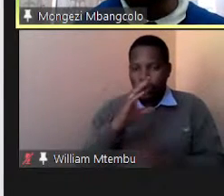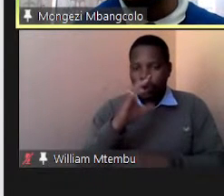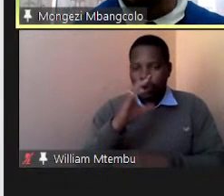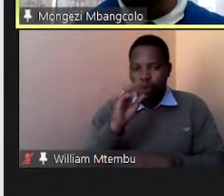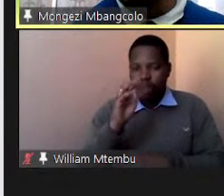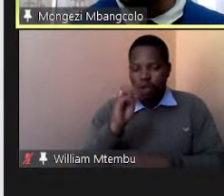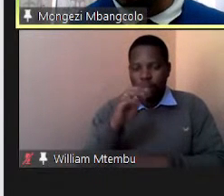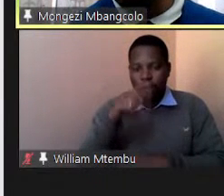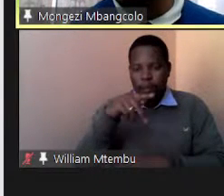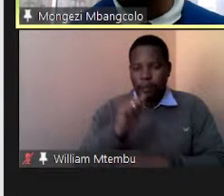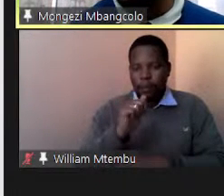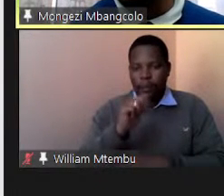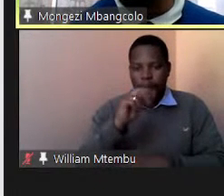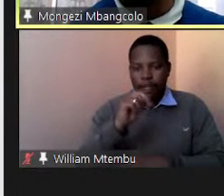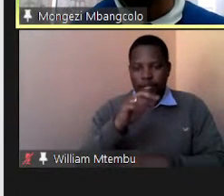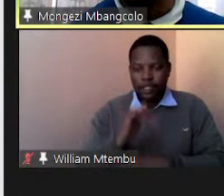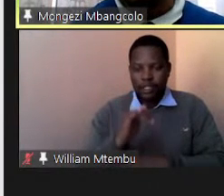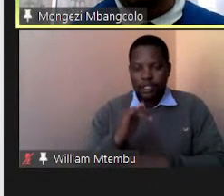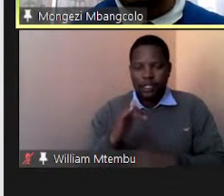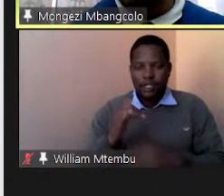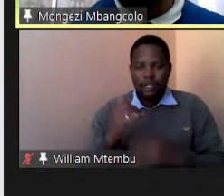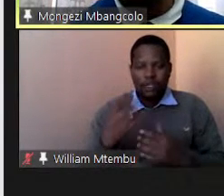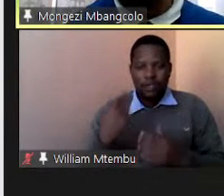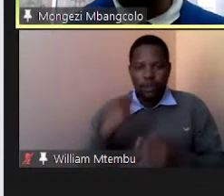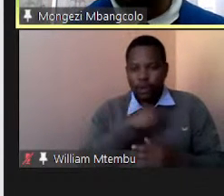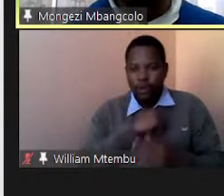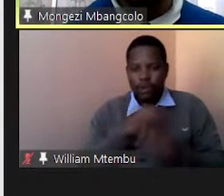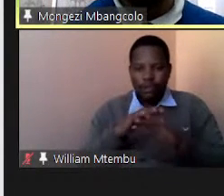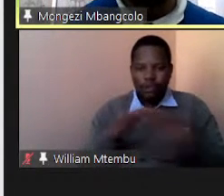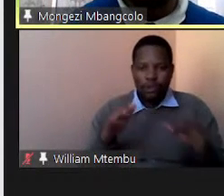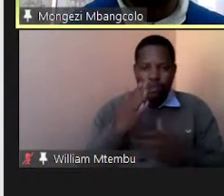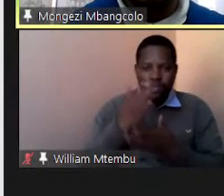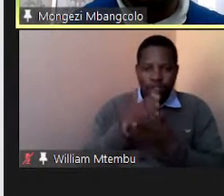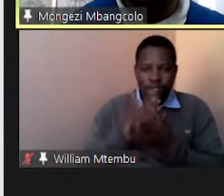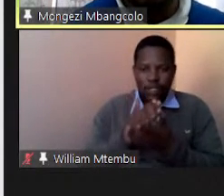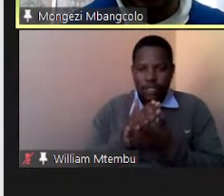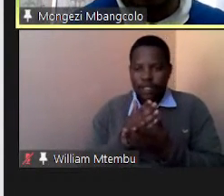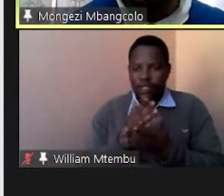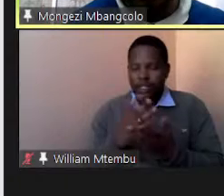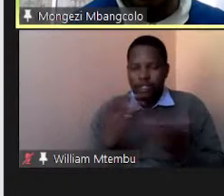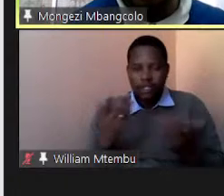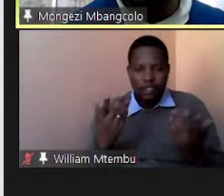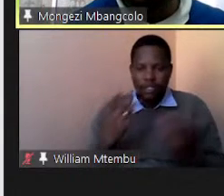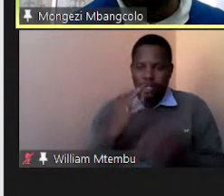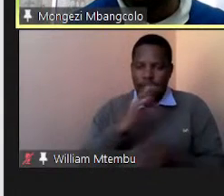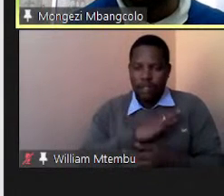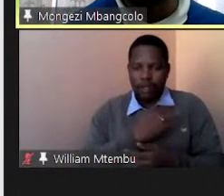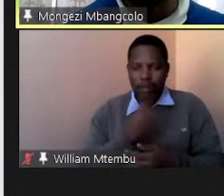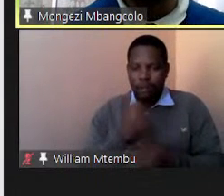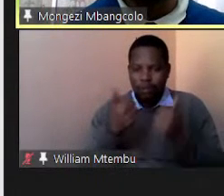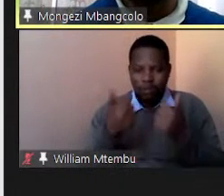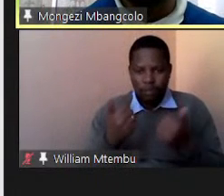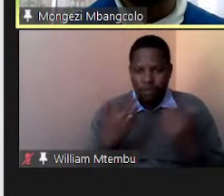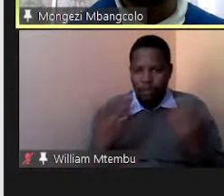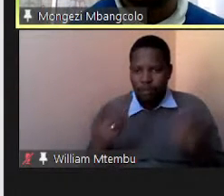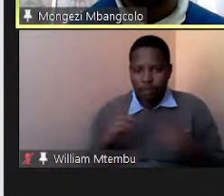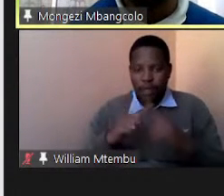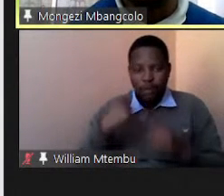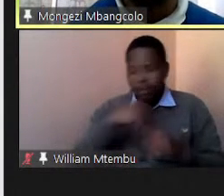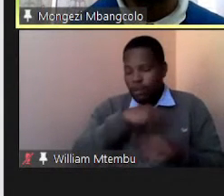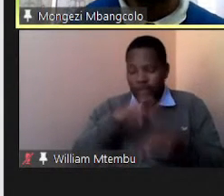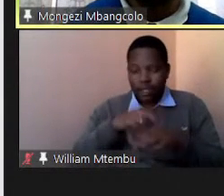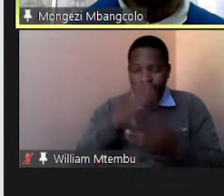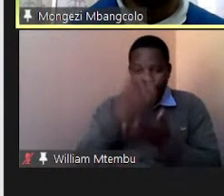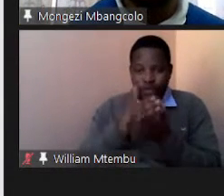outside that, you are not able to really get to the point of making real money. So again, we have to ensure that